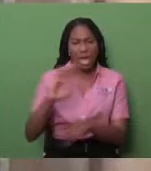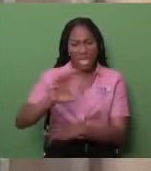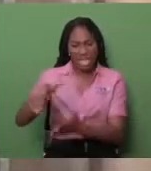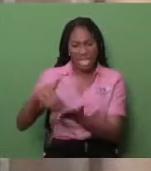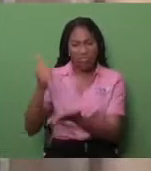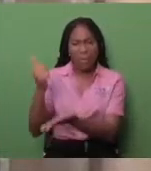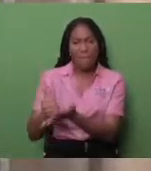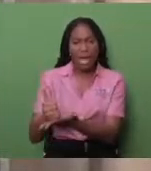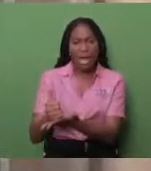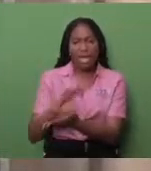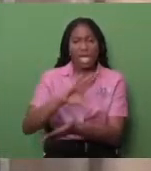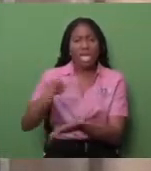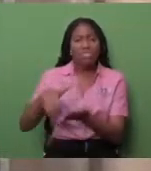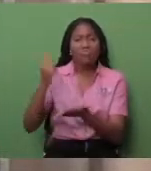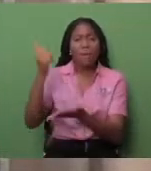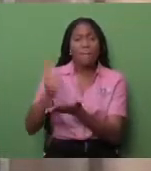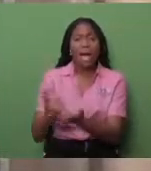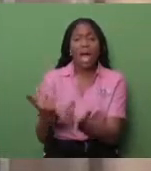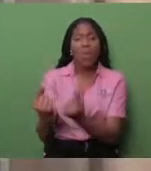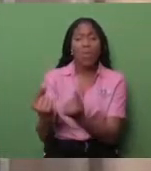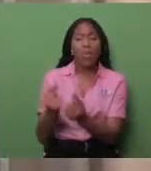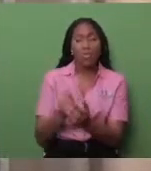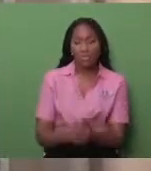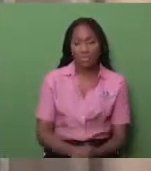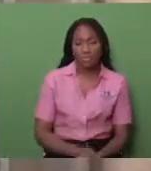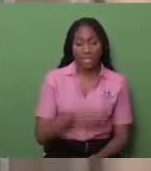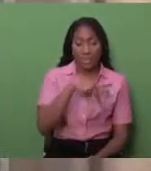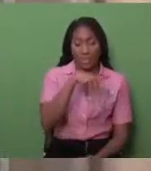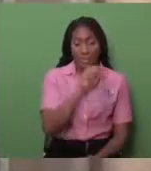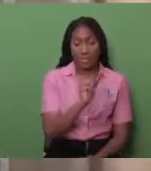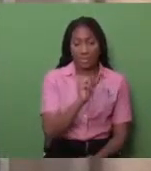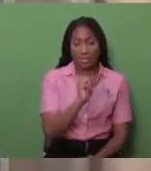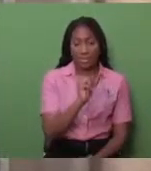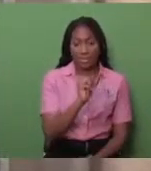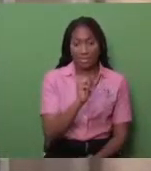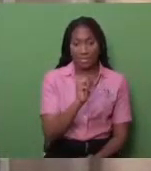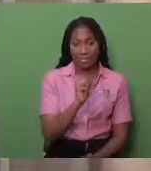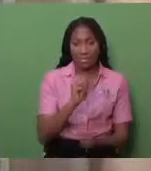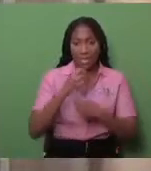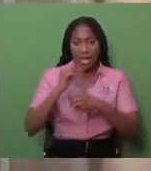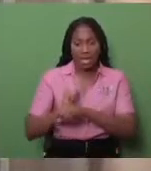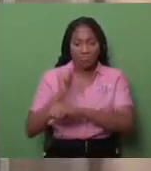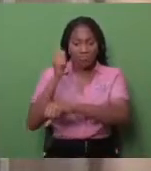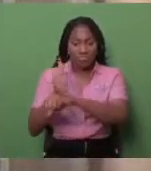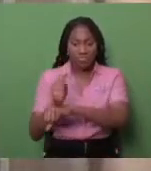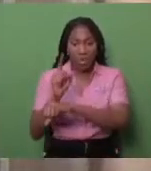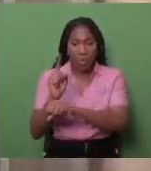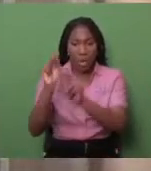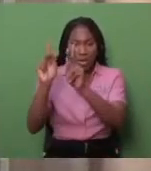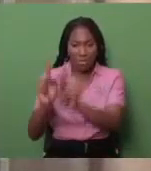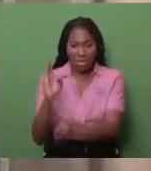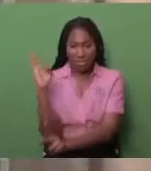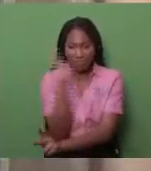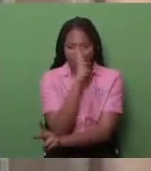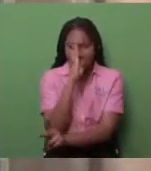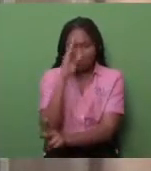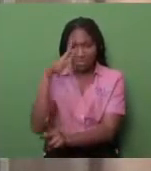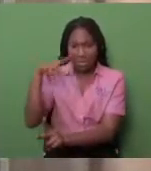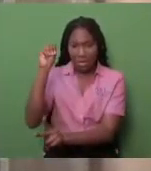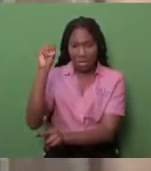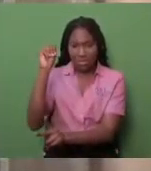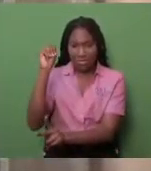done? They have installed a compliant and obedient governor, transforming the once robust central bank